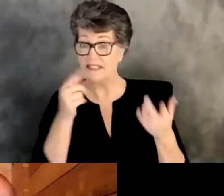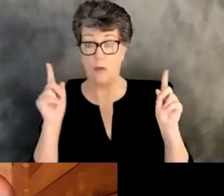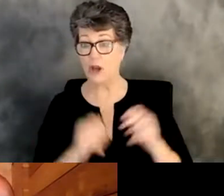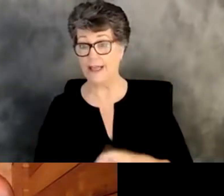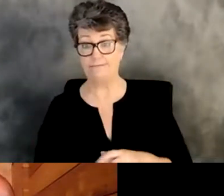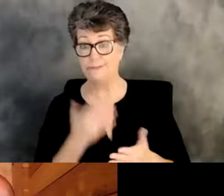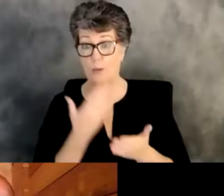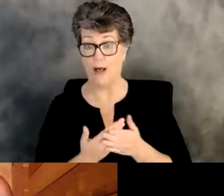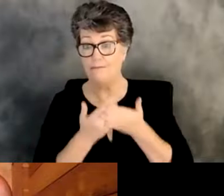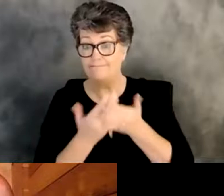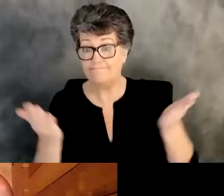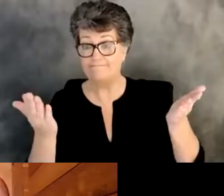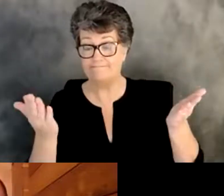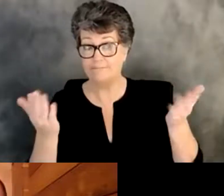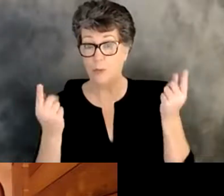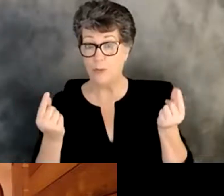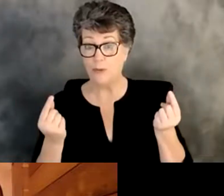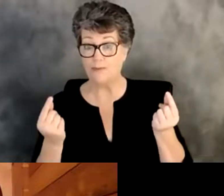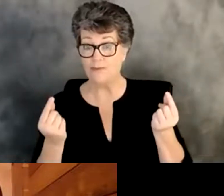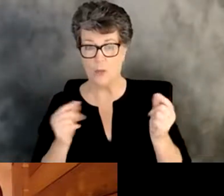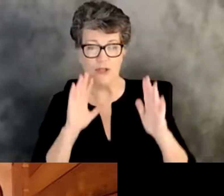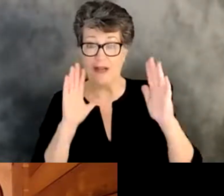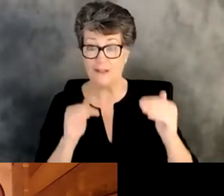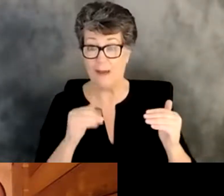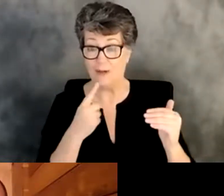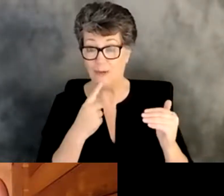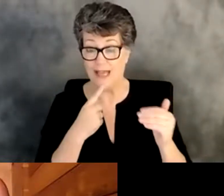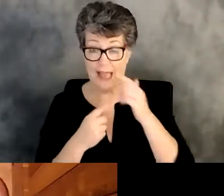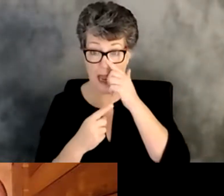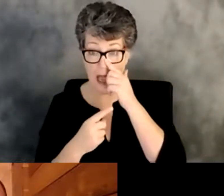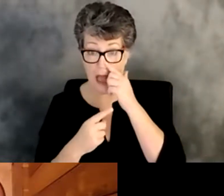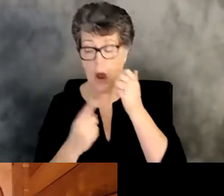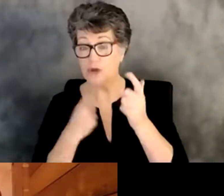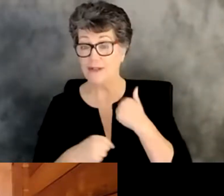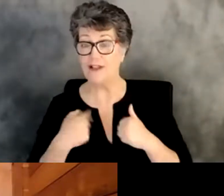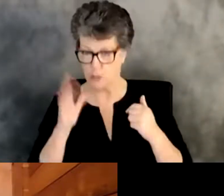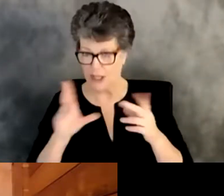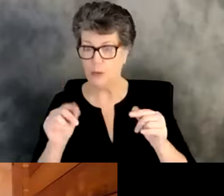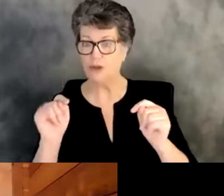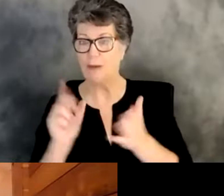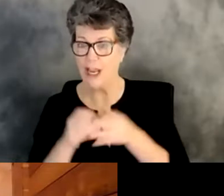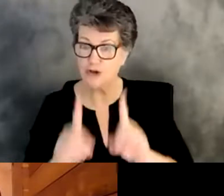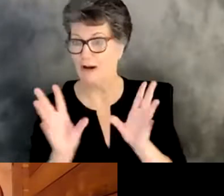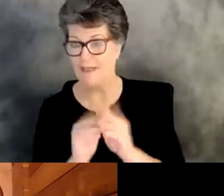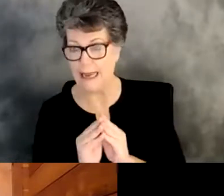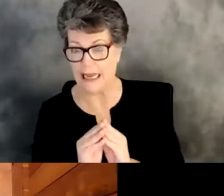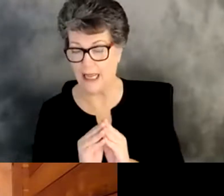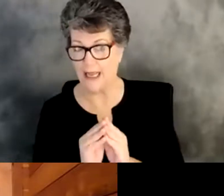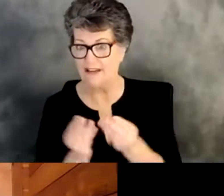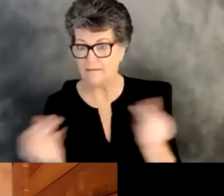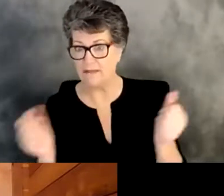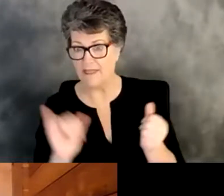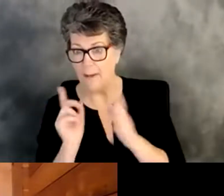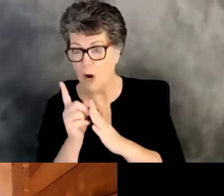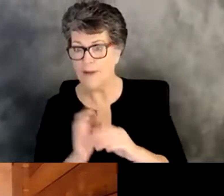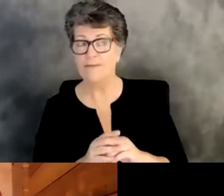well, we don't expect that you'll necessarily be able to tell us what you're going to do about it during our meeting in that moment. But what